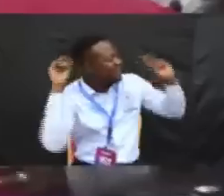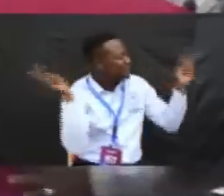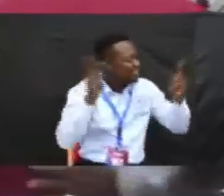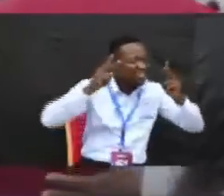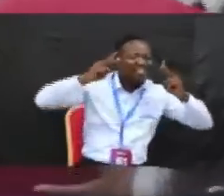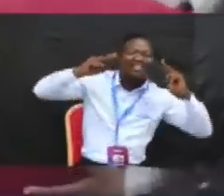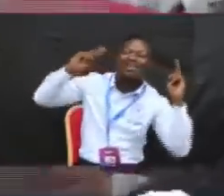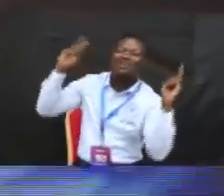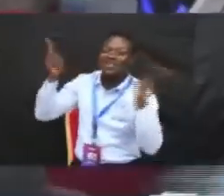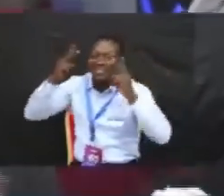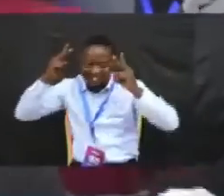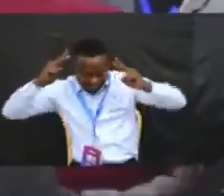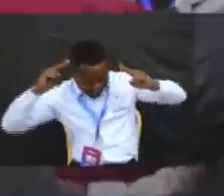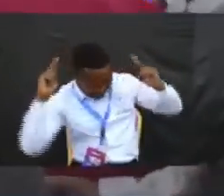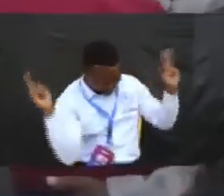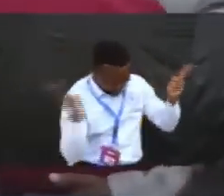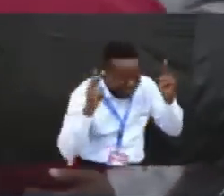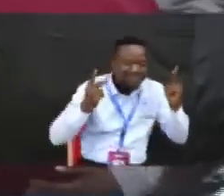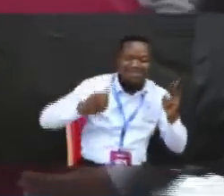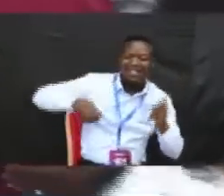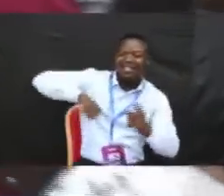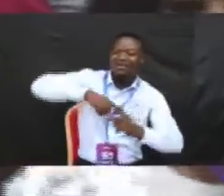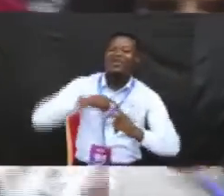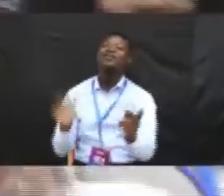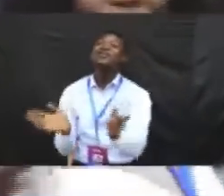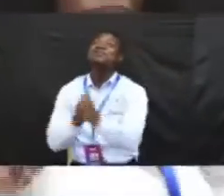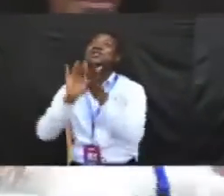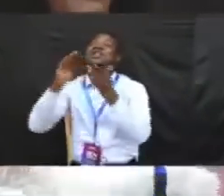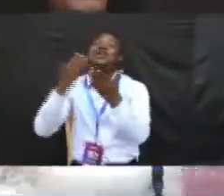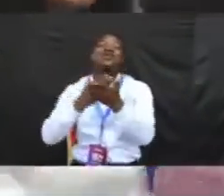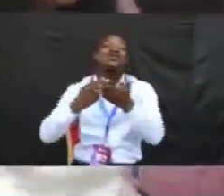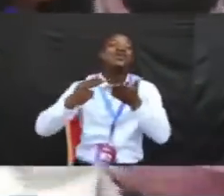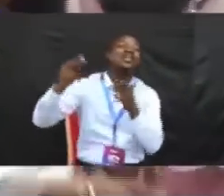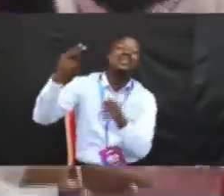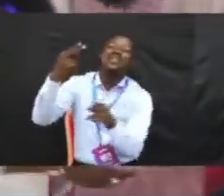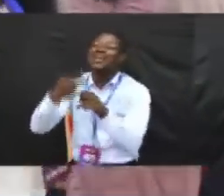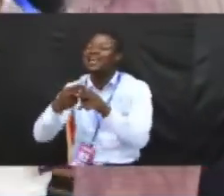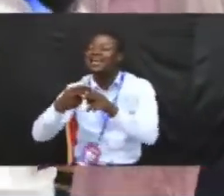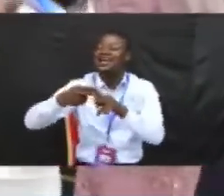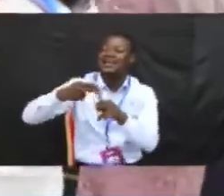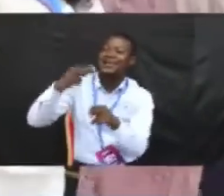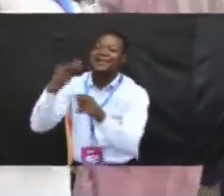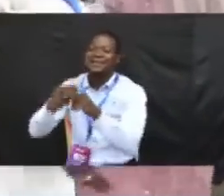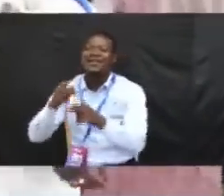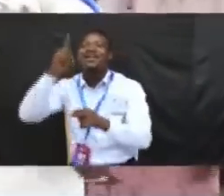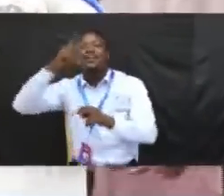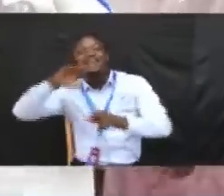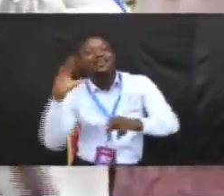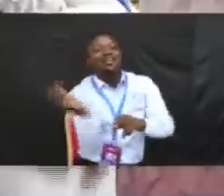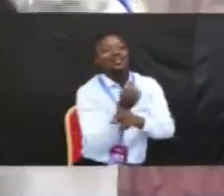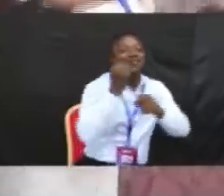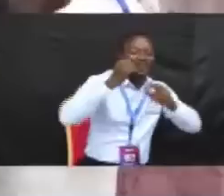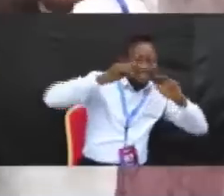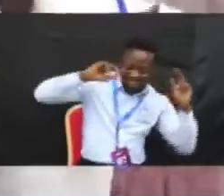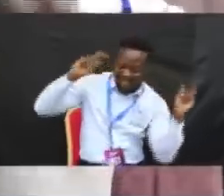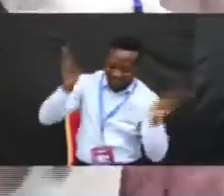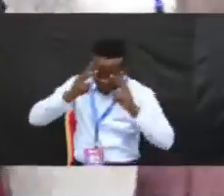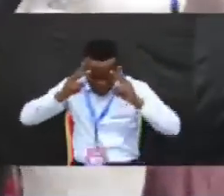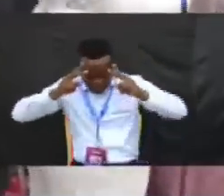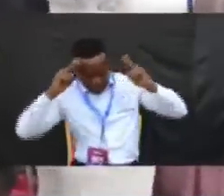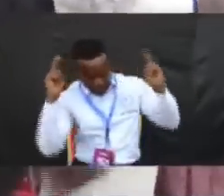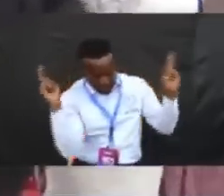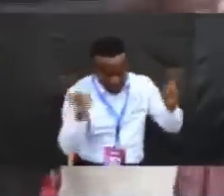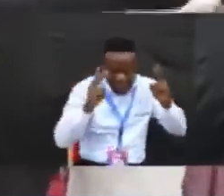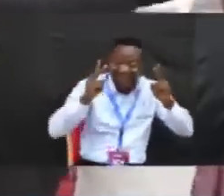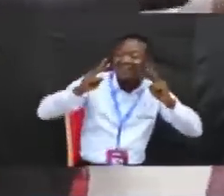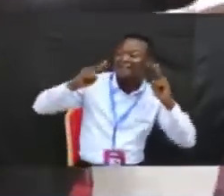for the victory. We will praise your holy name. We will praise your holy name. You have won the